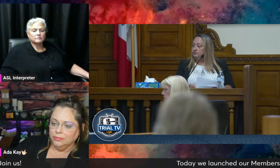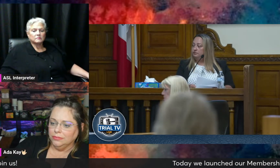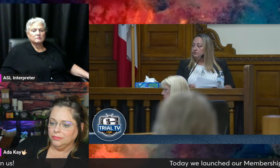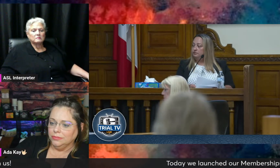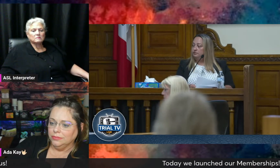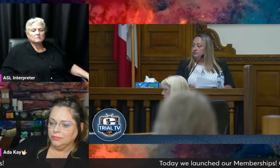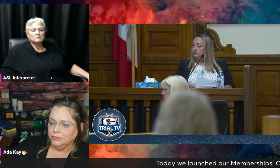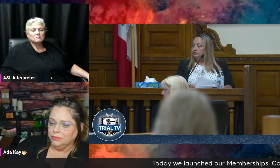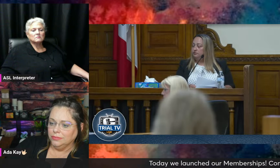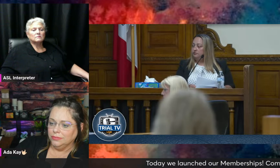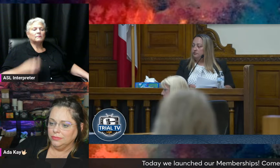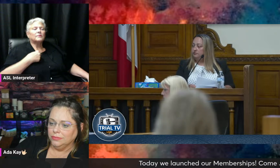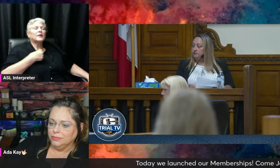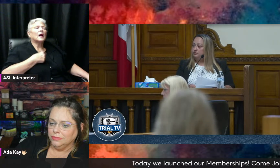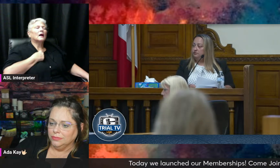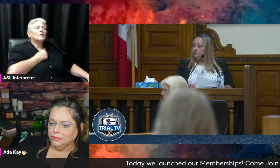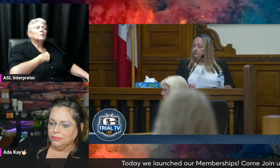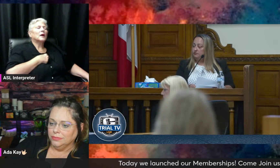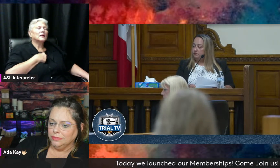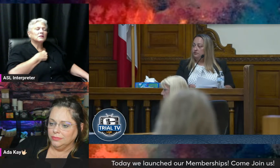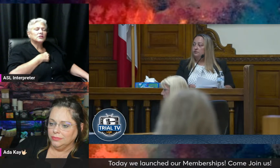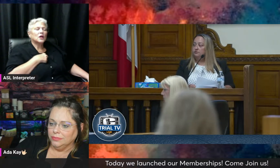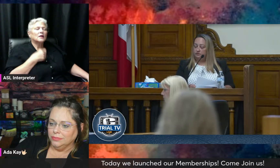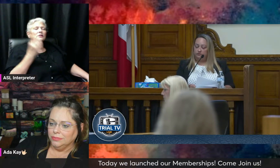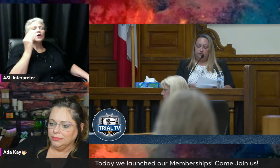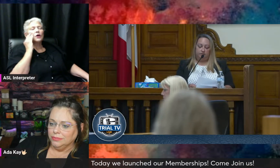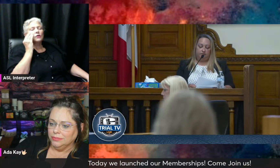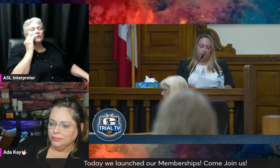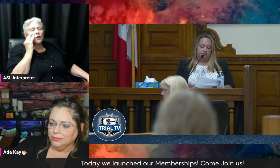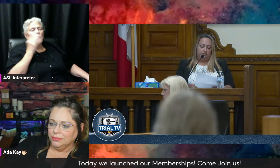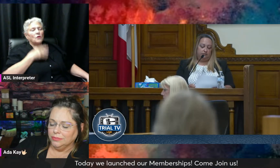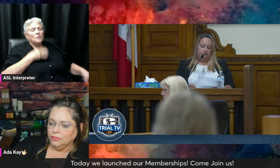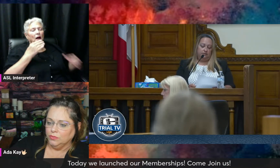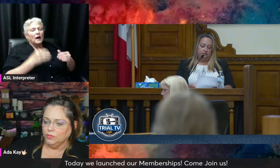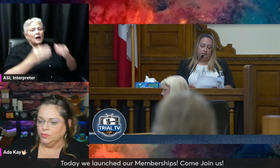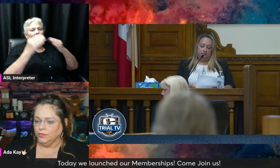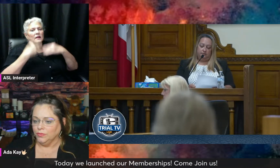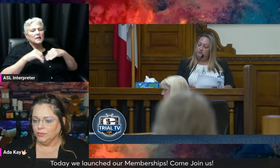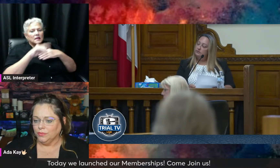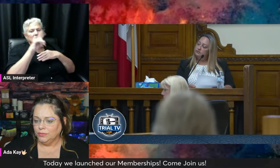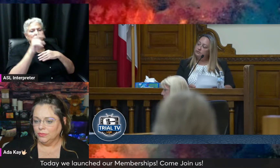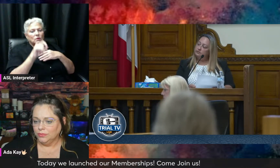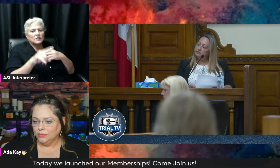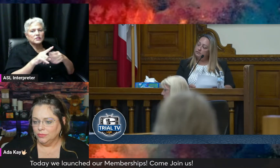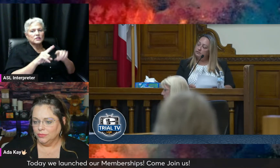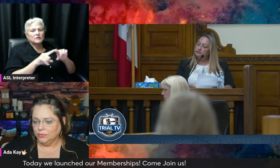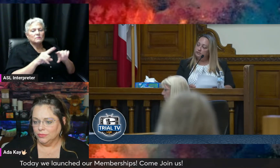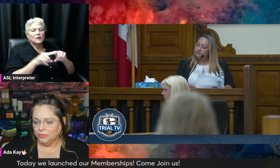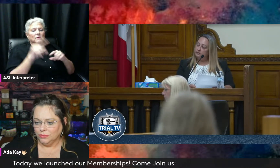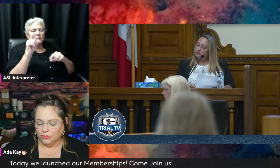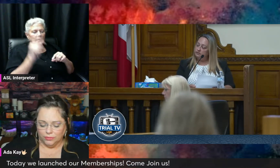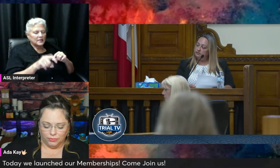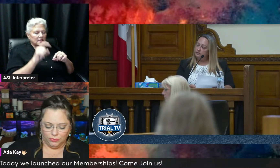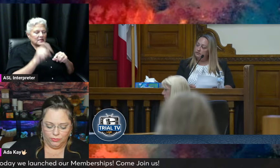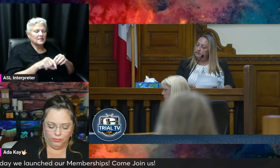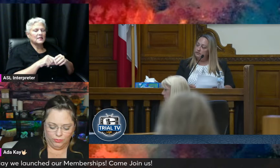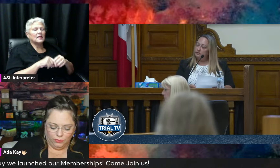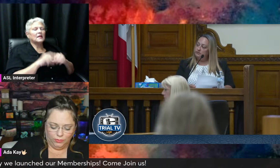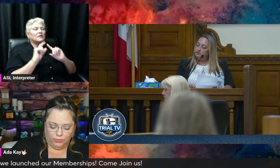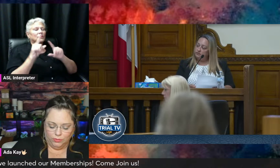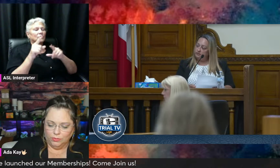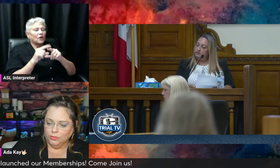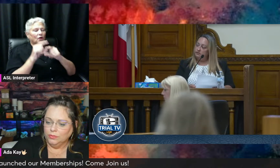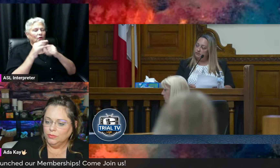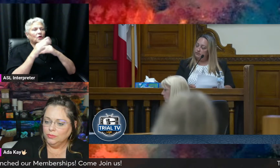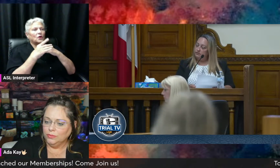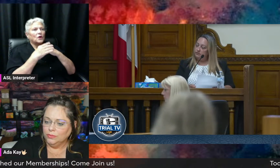And I apologize because, I mean, obviously you know what my next question is on each of these, but we still need to go slow so that she can take it